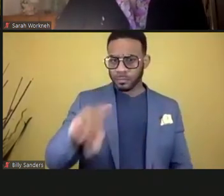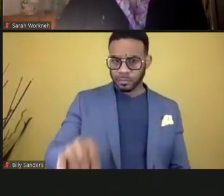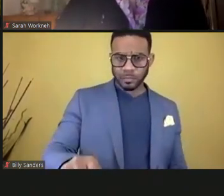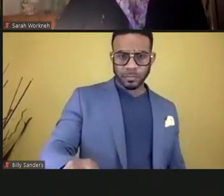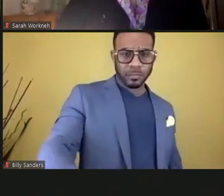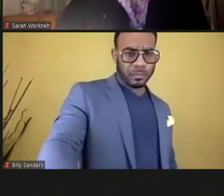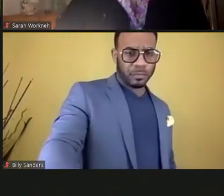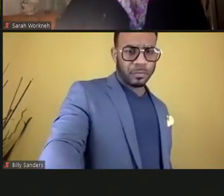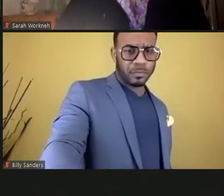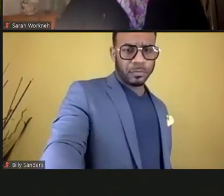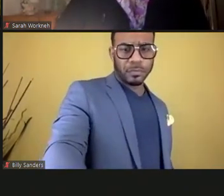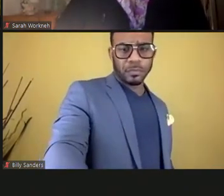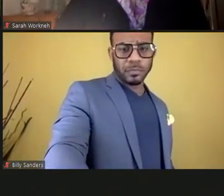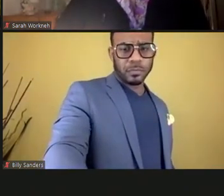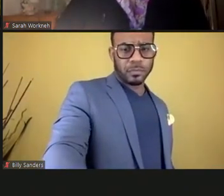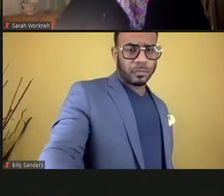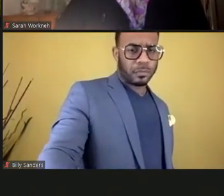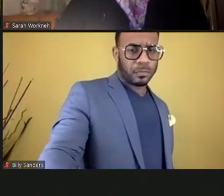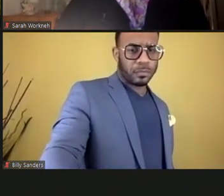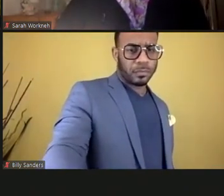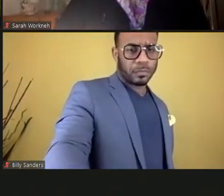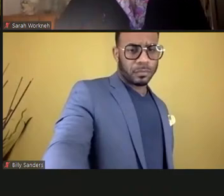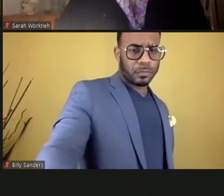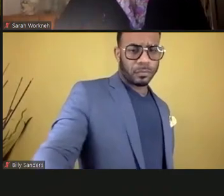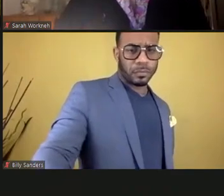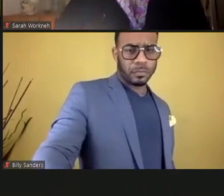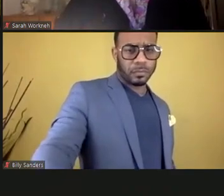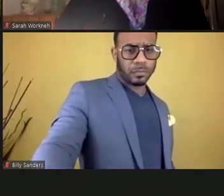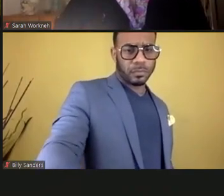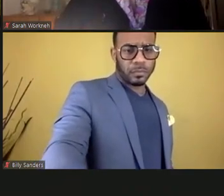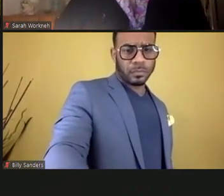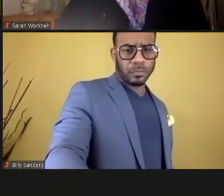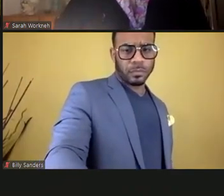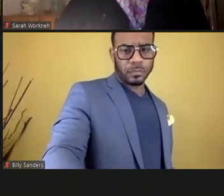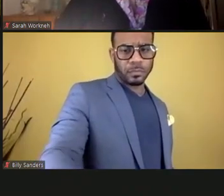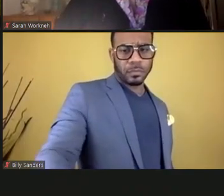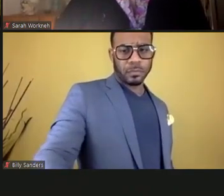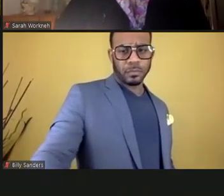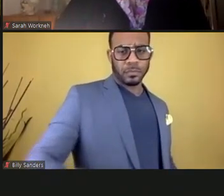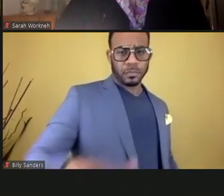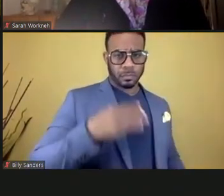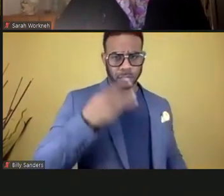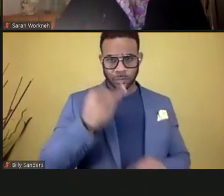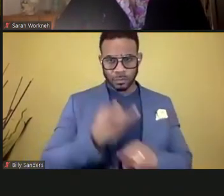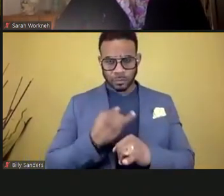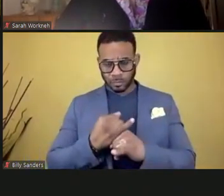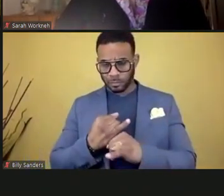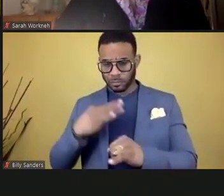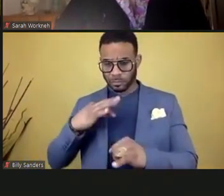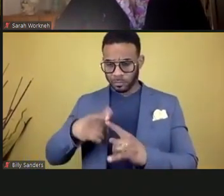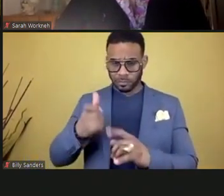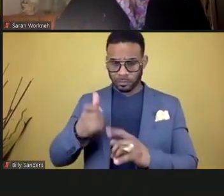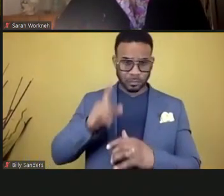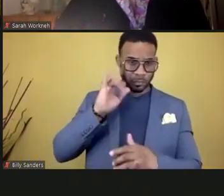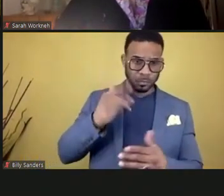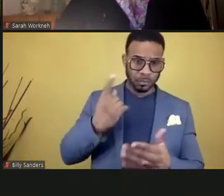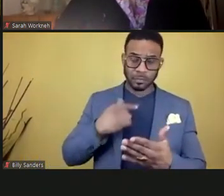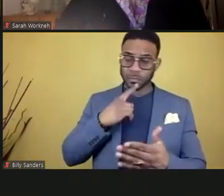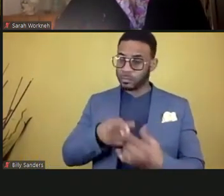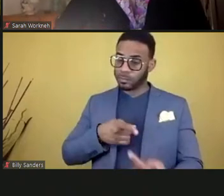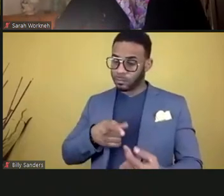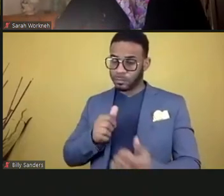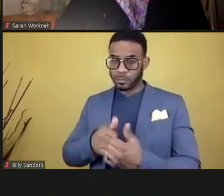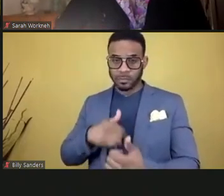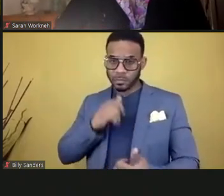how white institutions are benefiting from that and what that looks like. And it's something that I'm really struggling